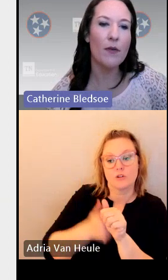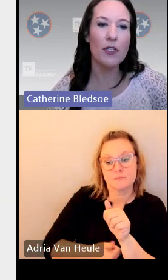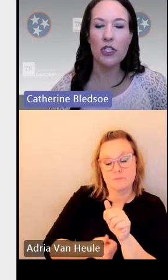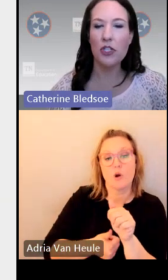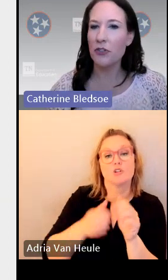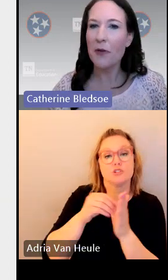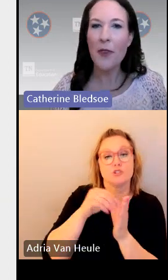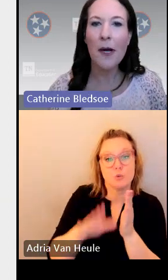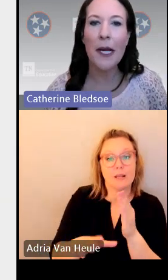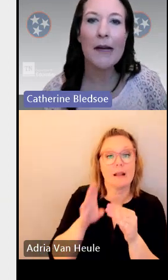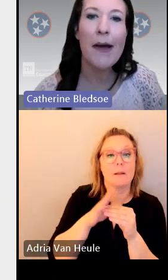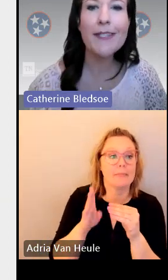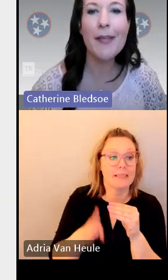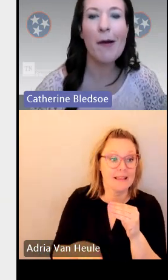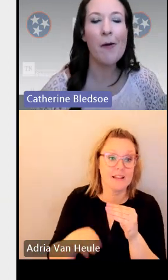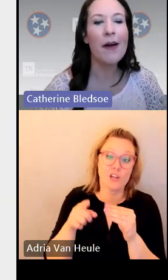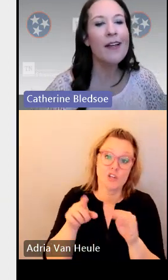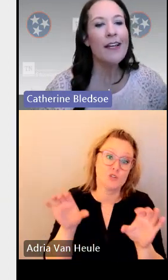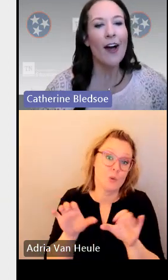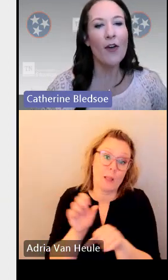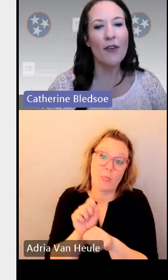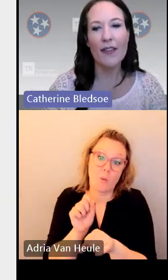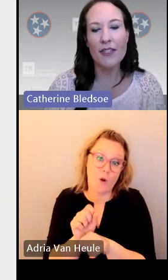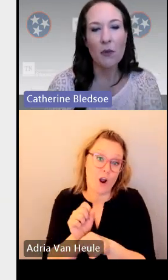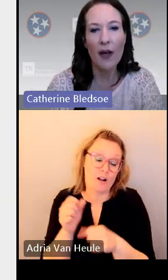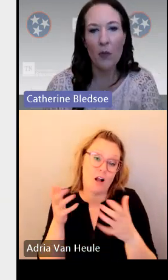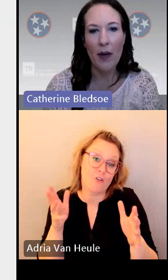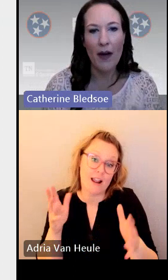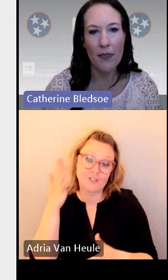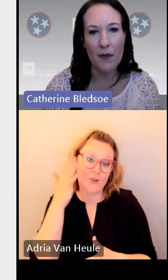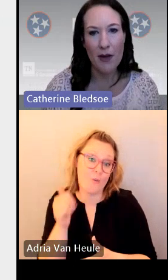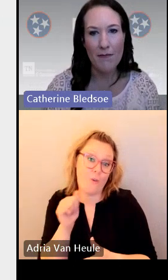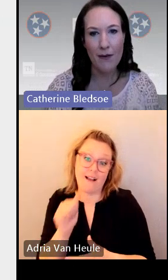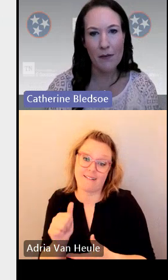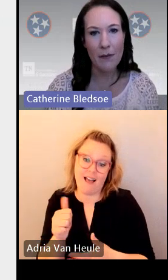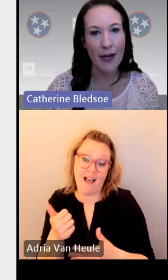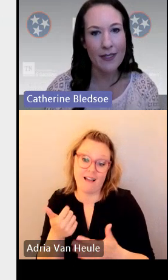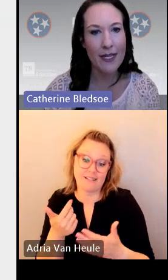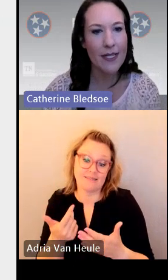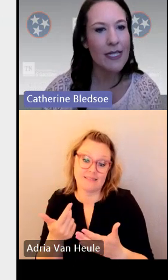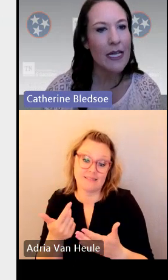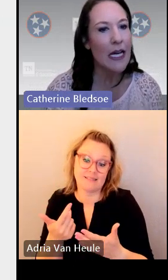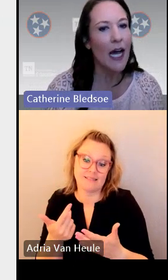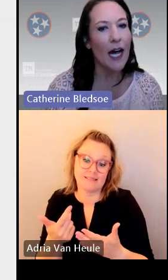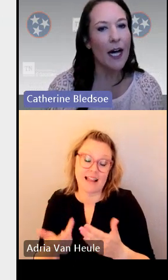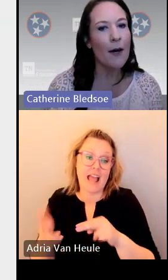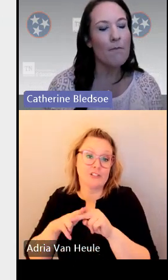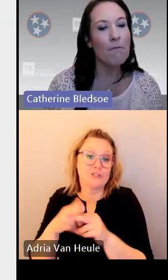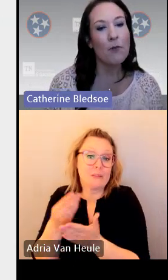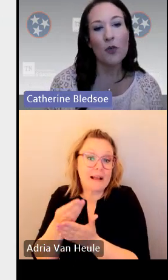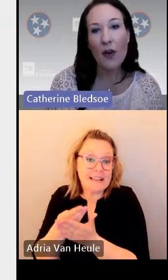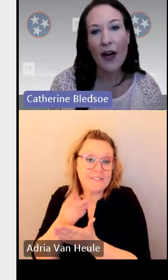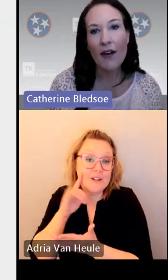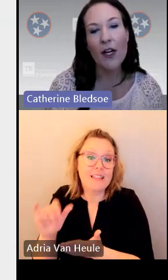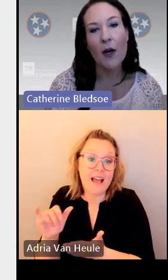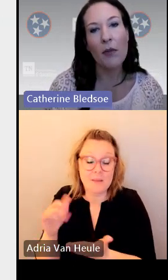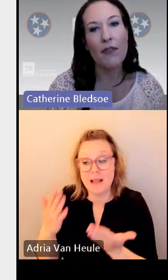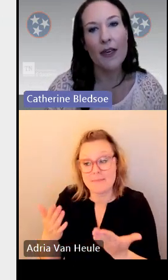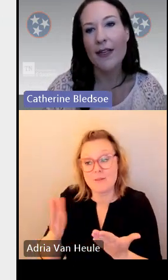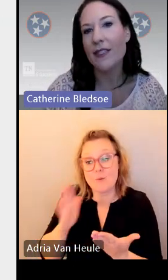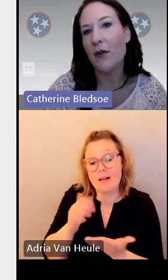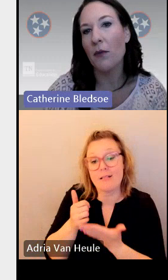completed survey, which you're doing the work anyway, so hopefully that this will help out with the manpower behind it. You will